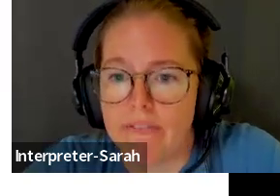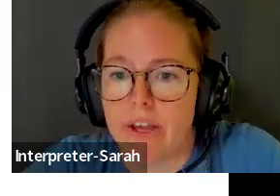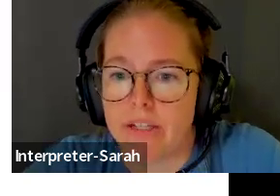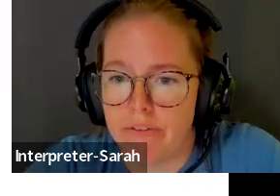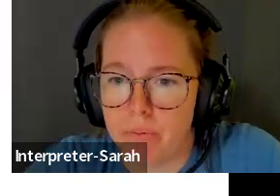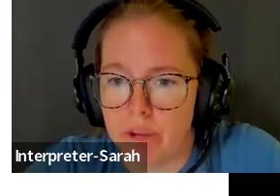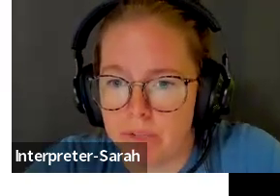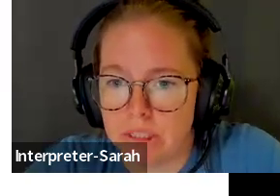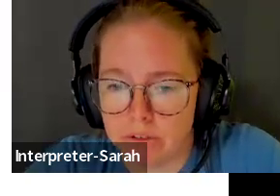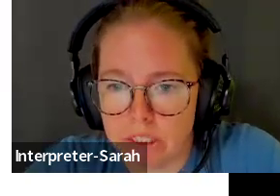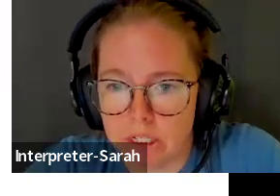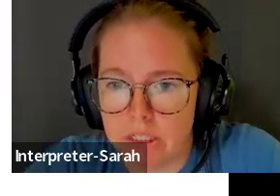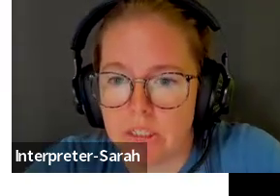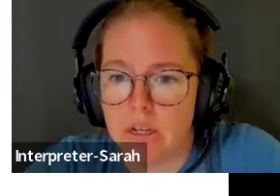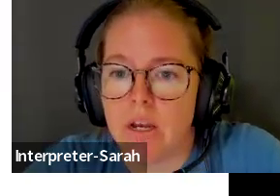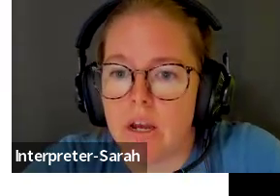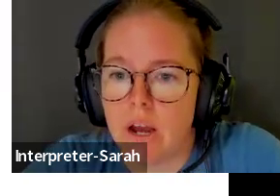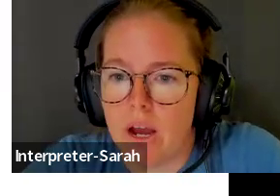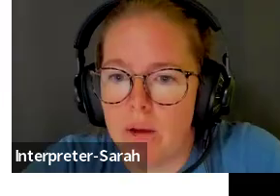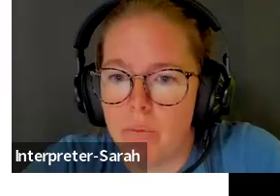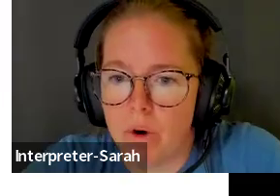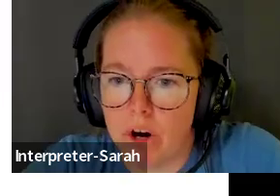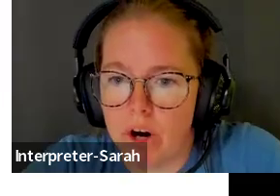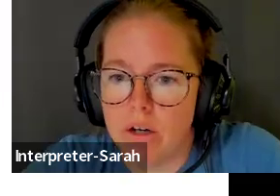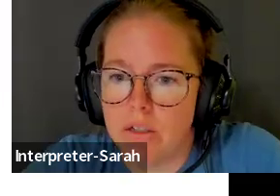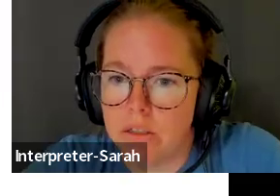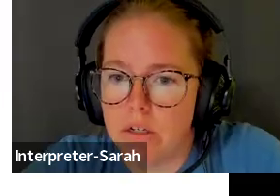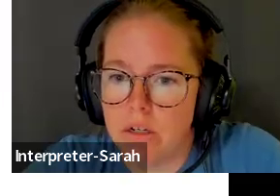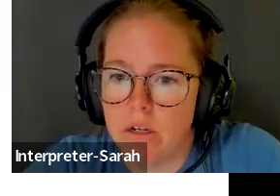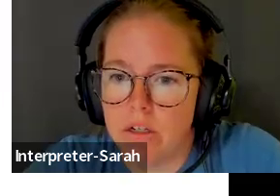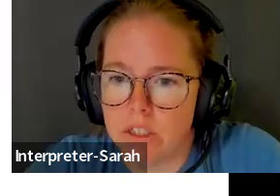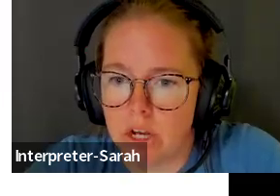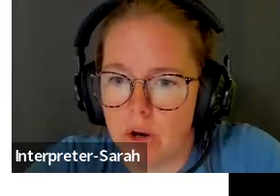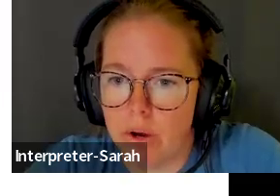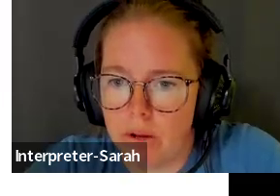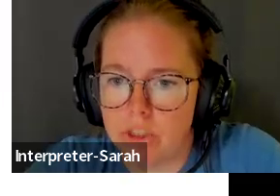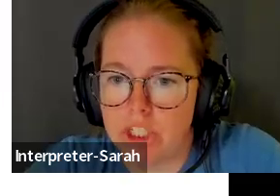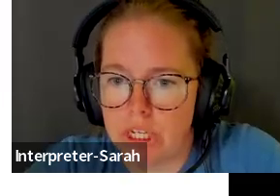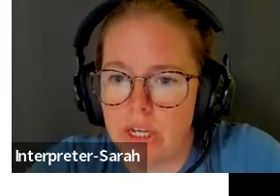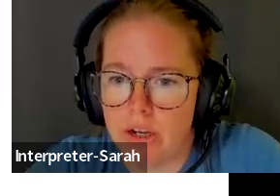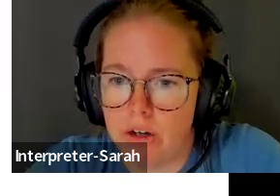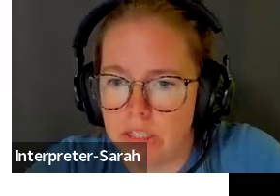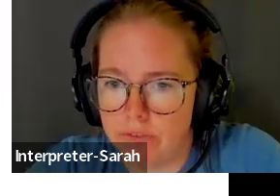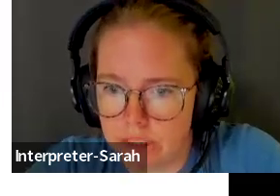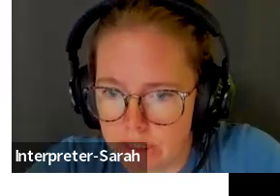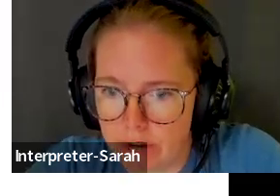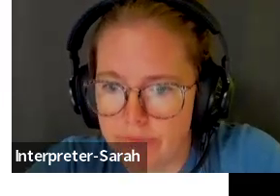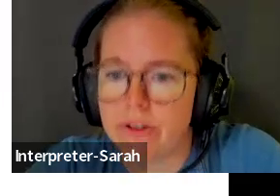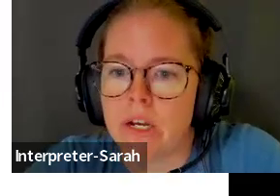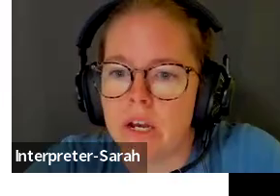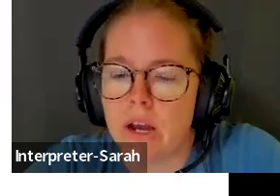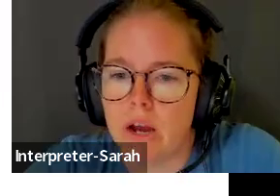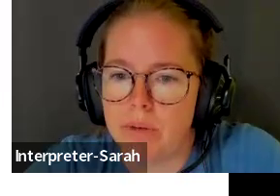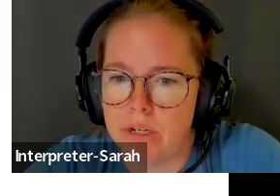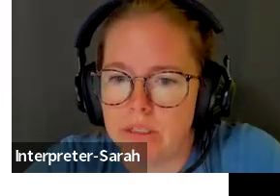also have a deaf employment services worker. So she herself is